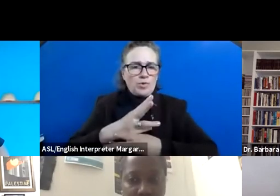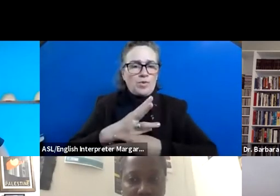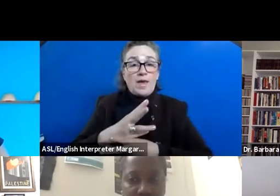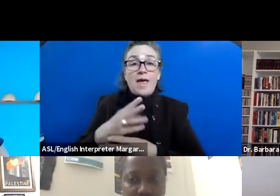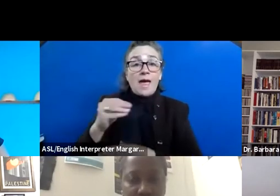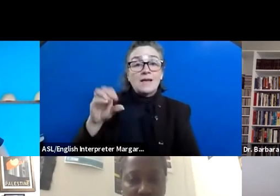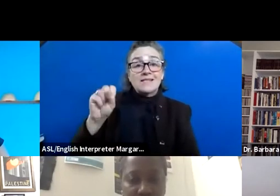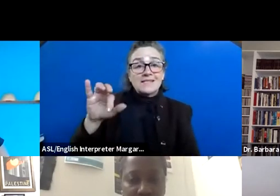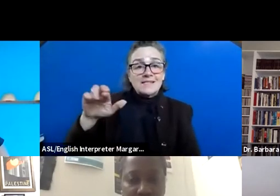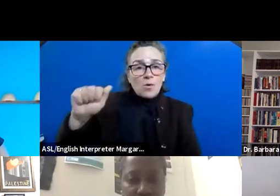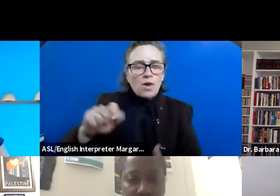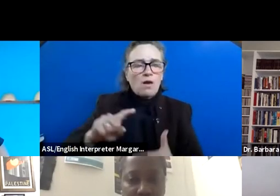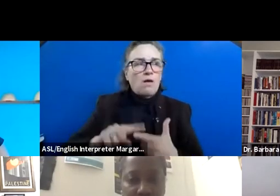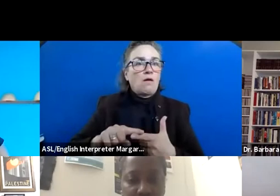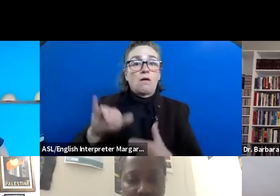terrible. What's happening in Yemen